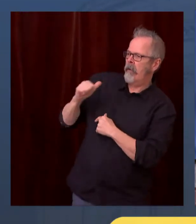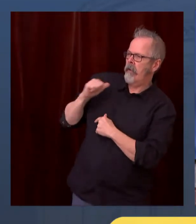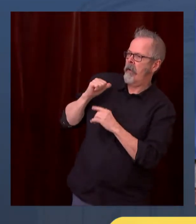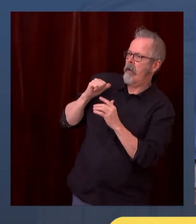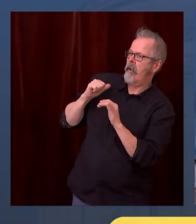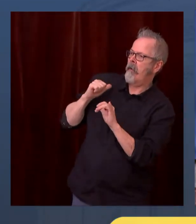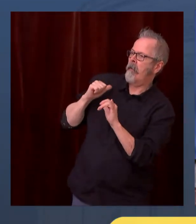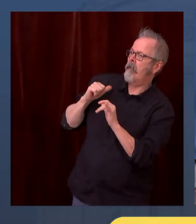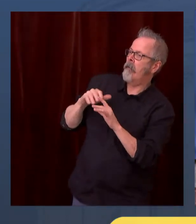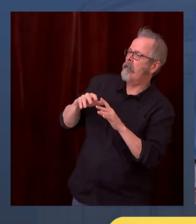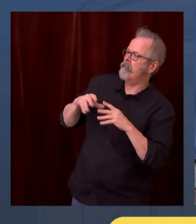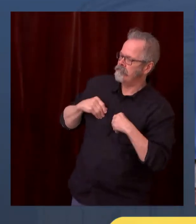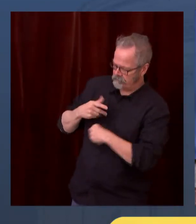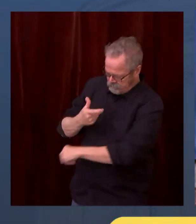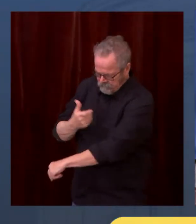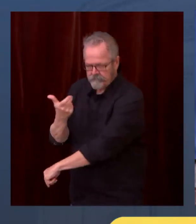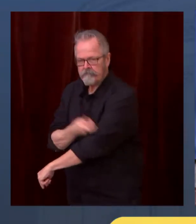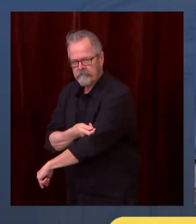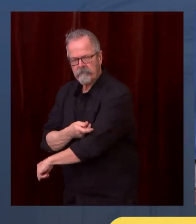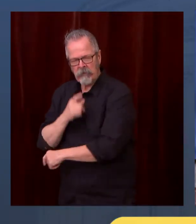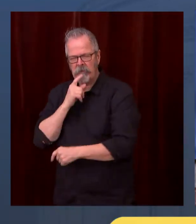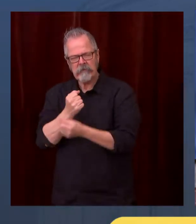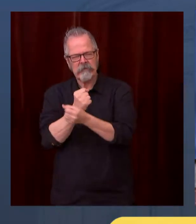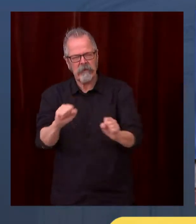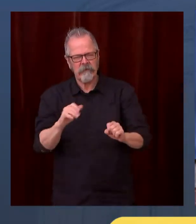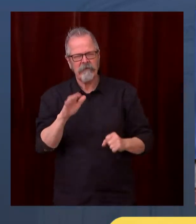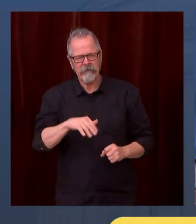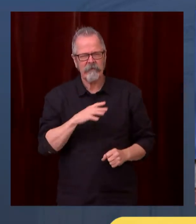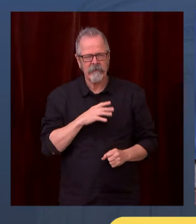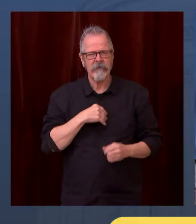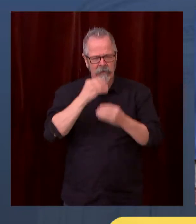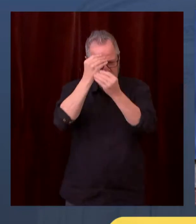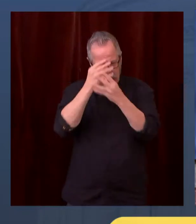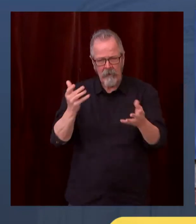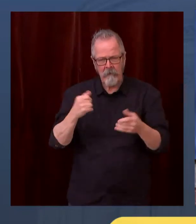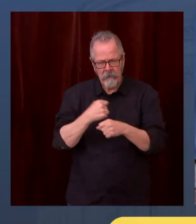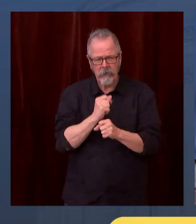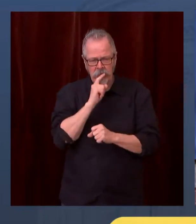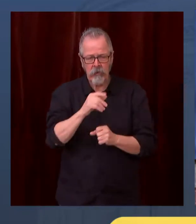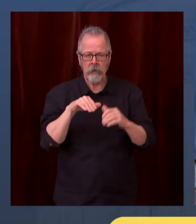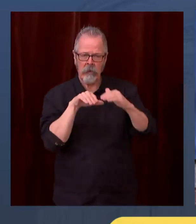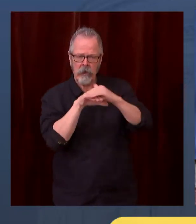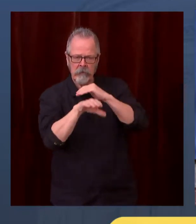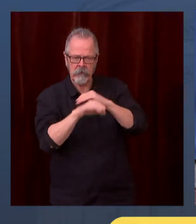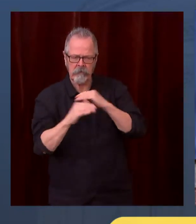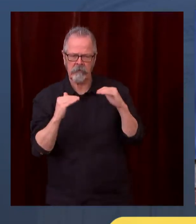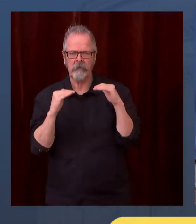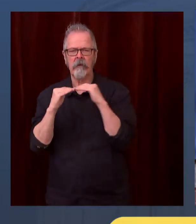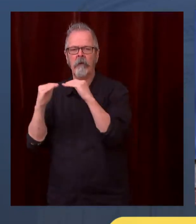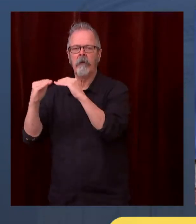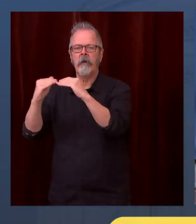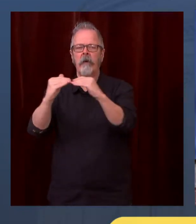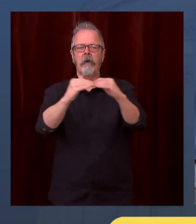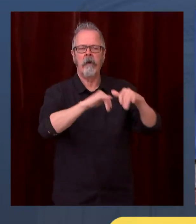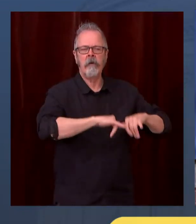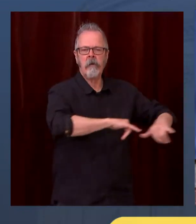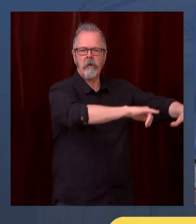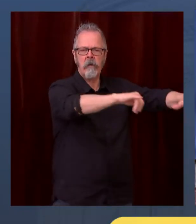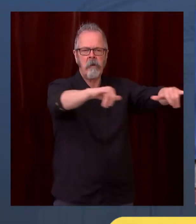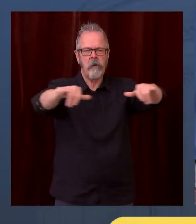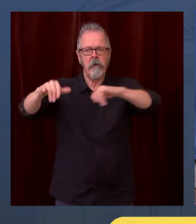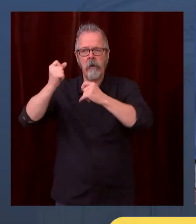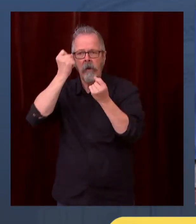this information is as available as widely as possible, so we're doing it in 41 different language groups.